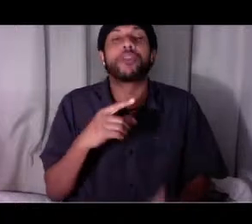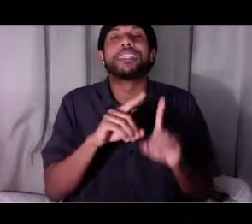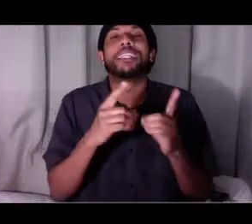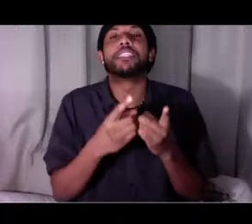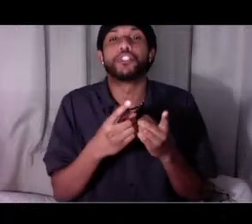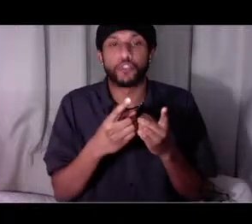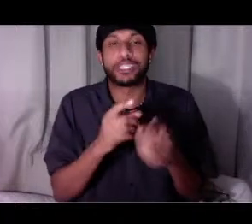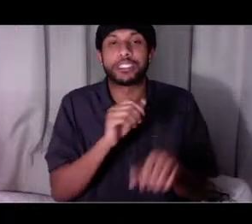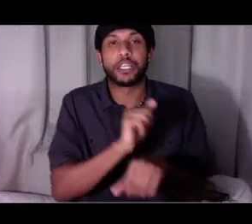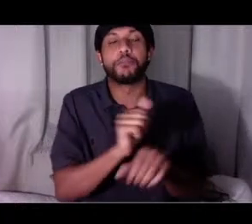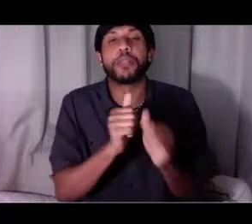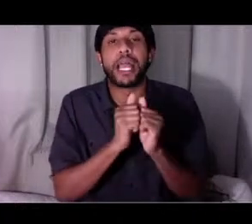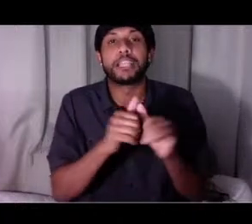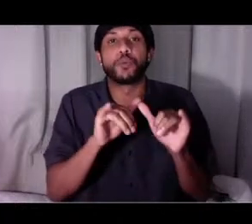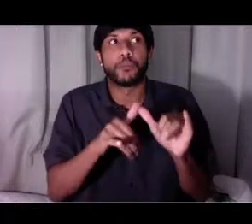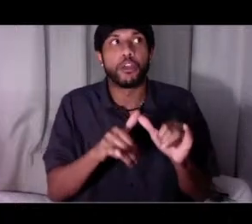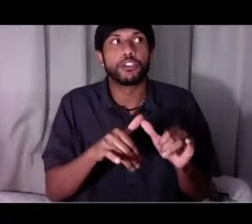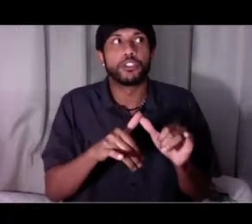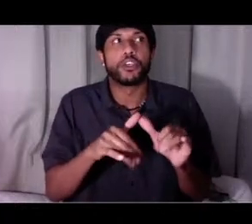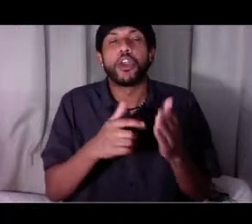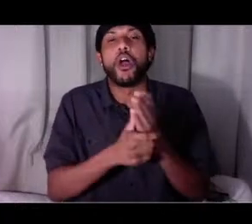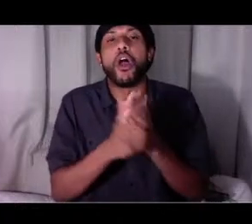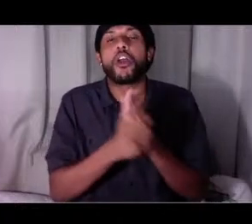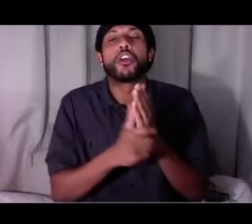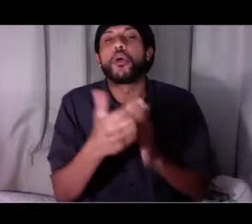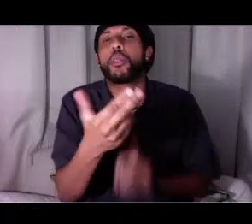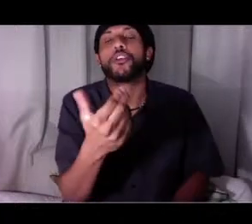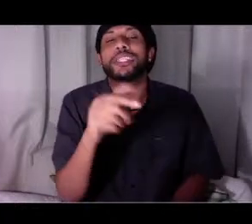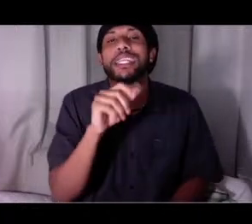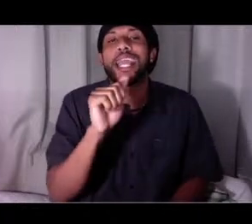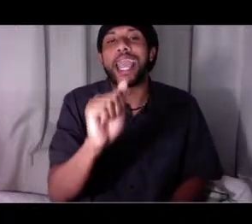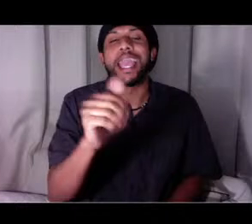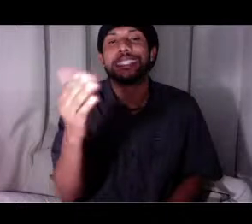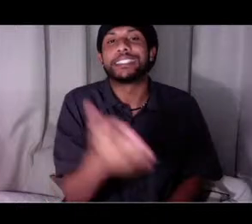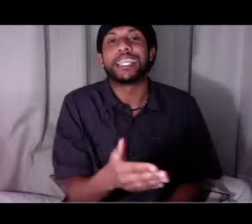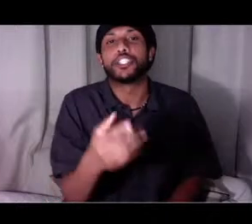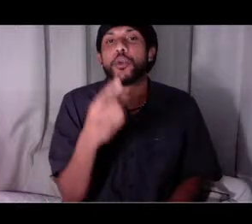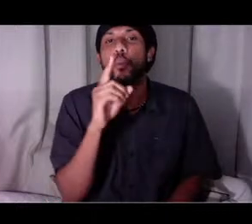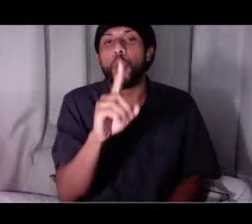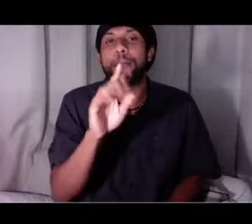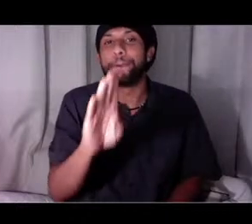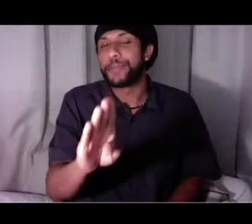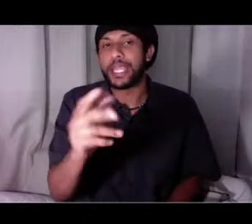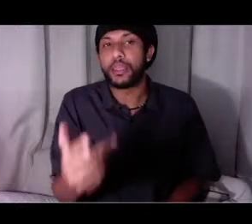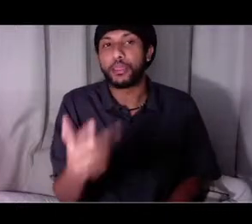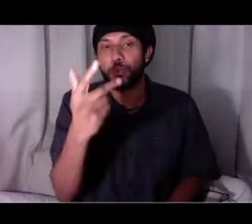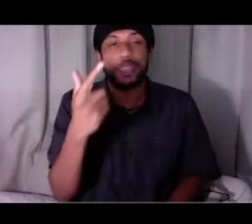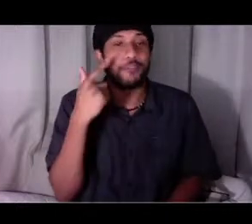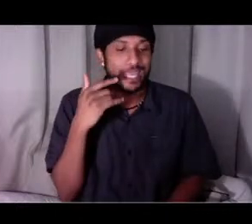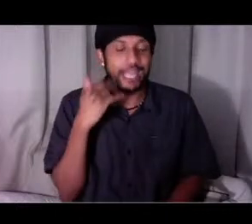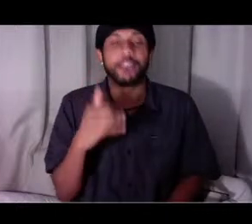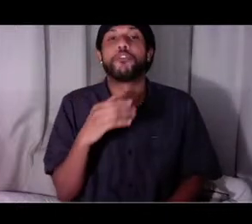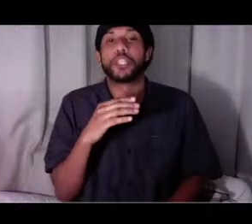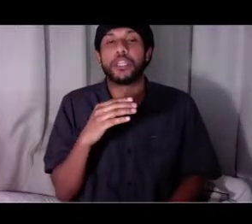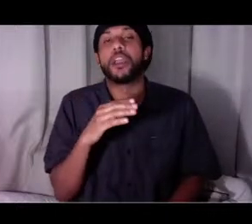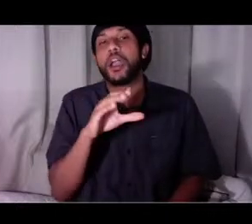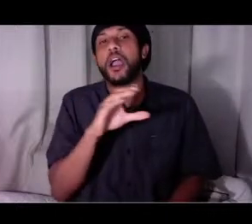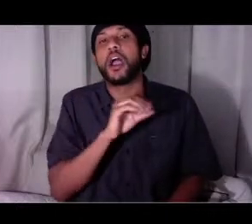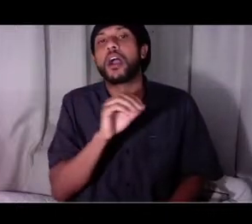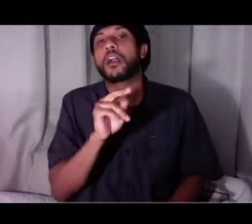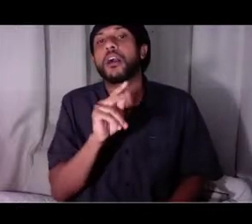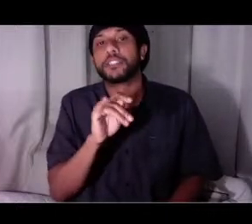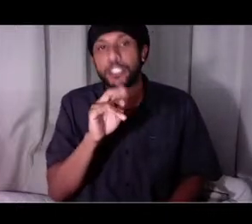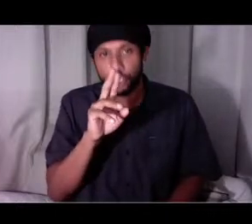the required of measure article 13A Section 1 B3 of the California Constitution a